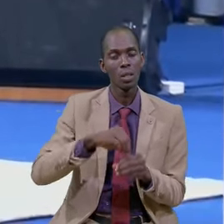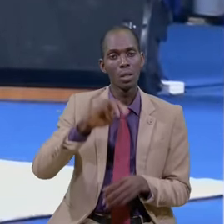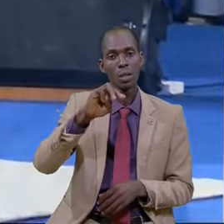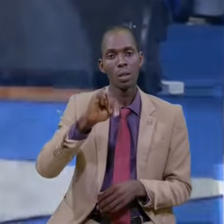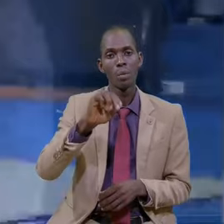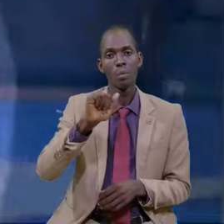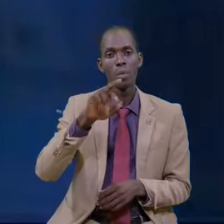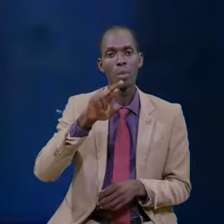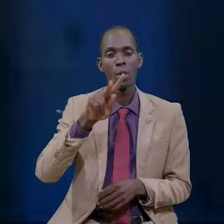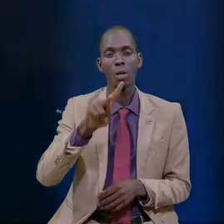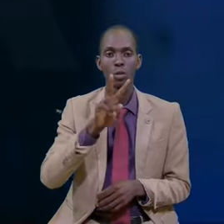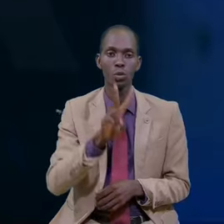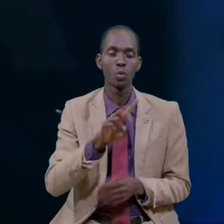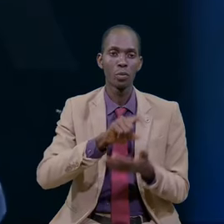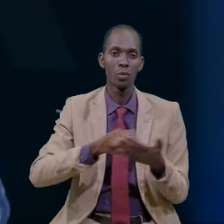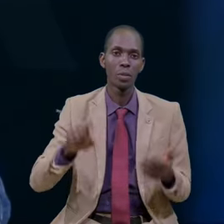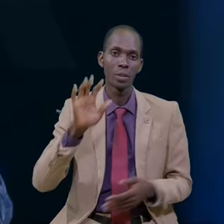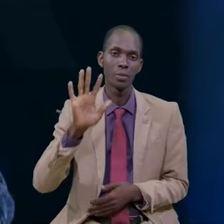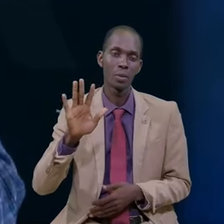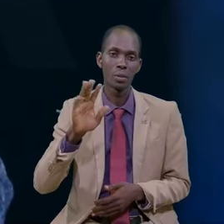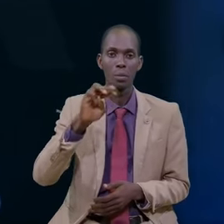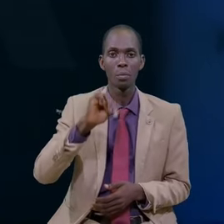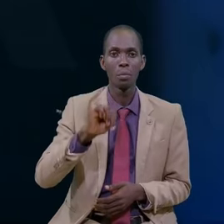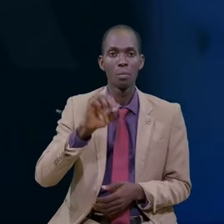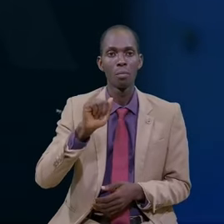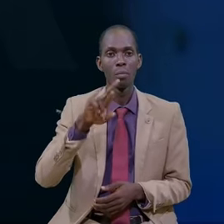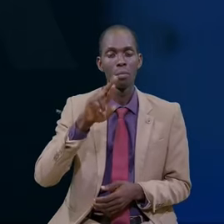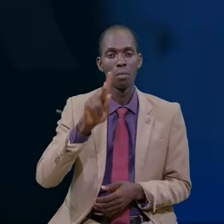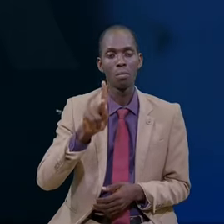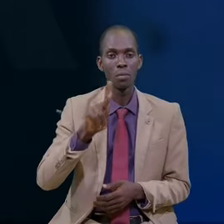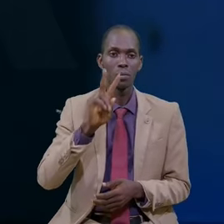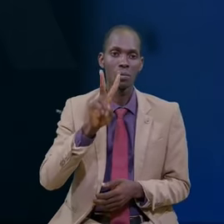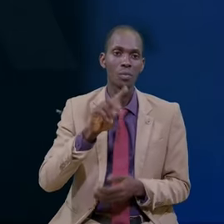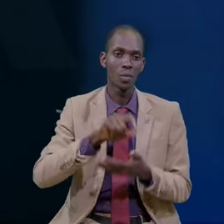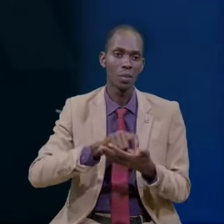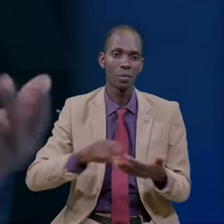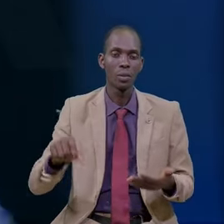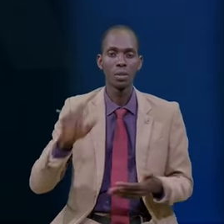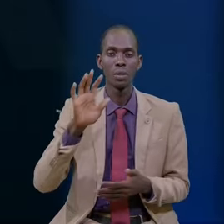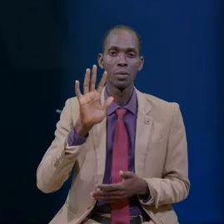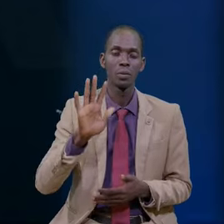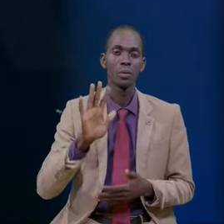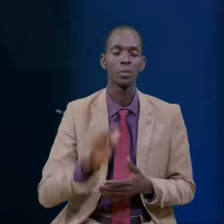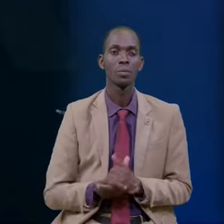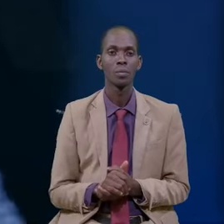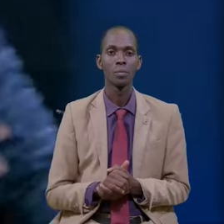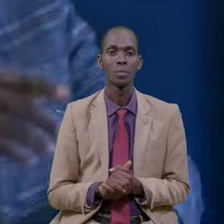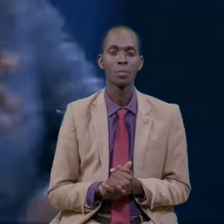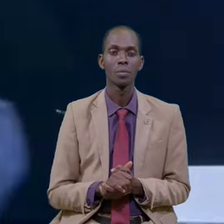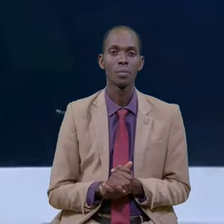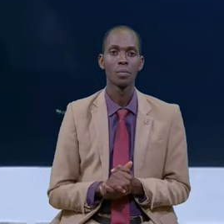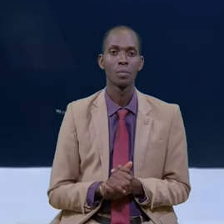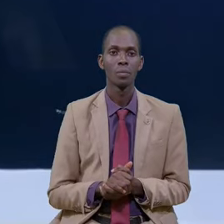2 reading from verse 5 Mark 2 reading from verse